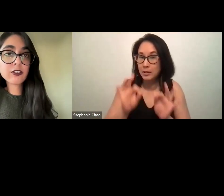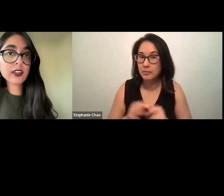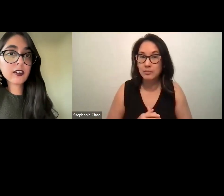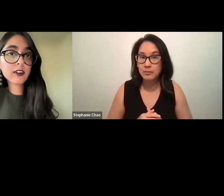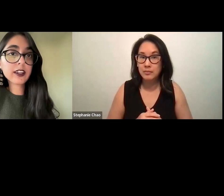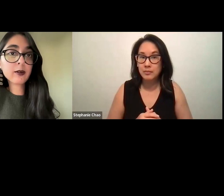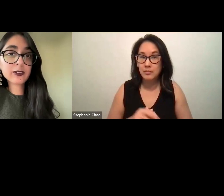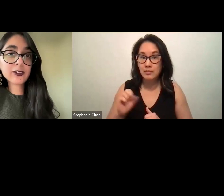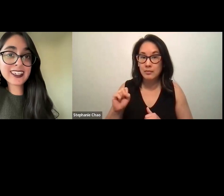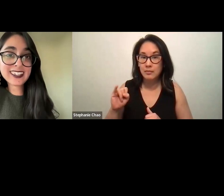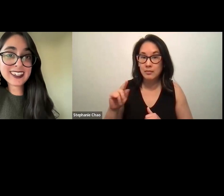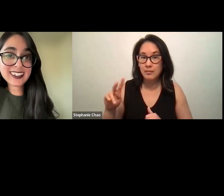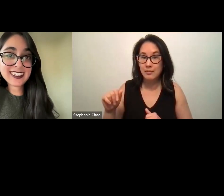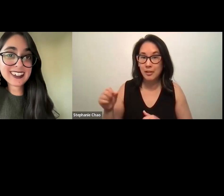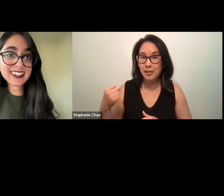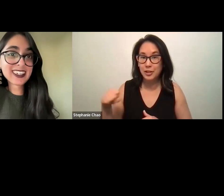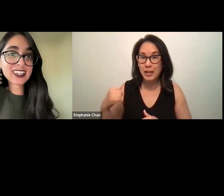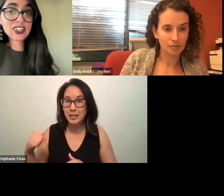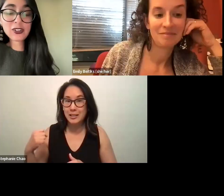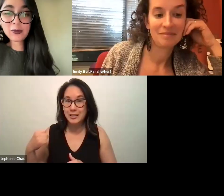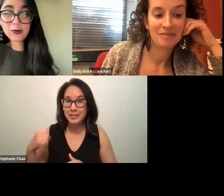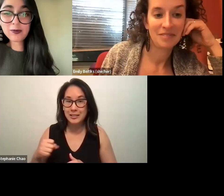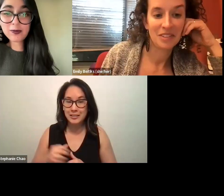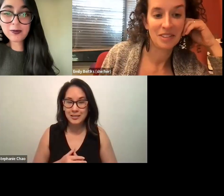Silvana is shaking her head. Emily?